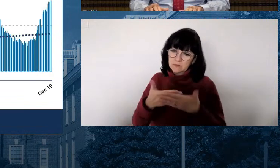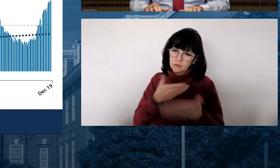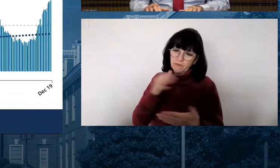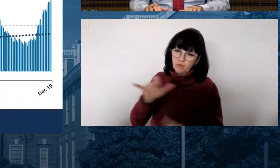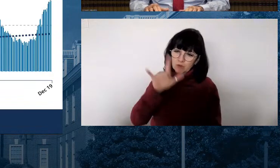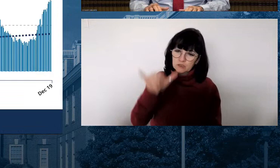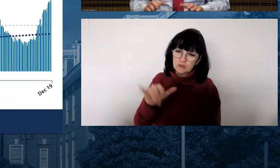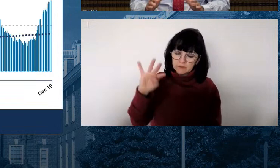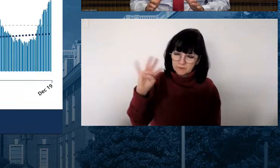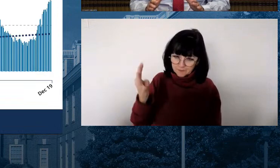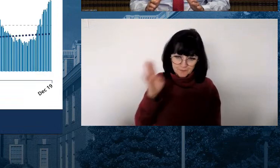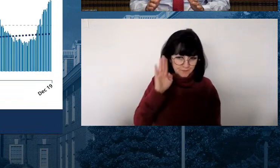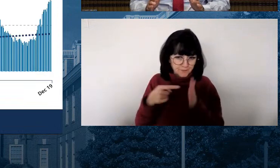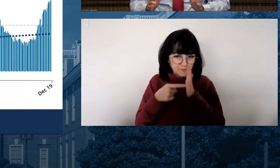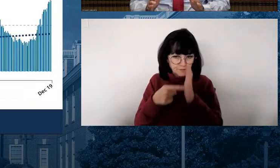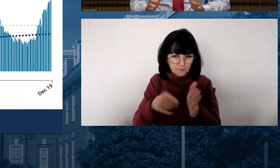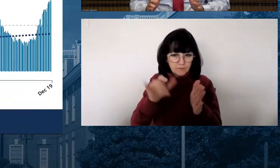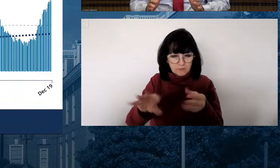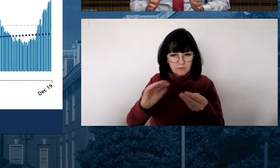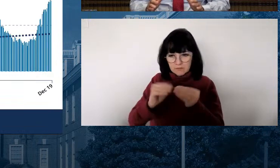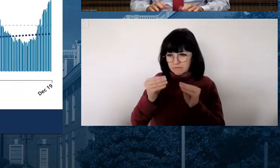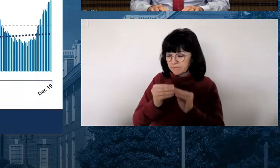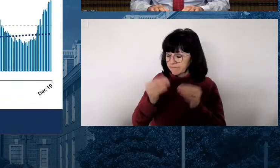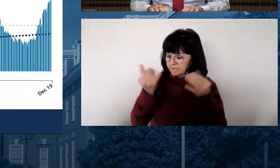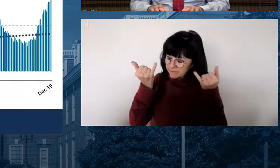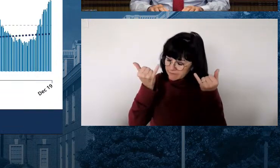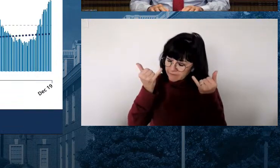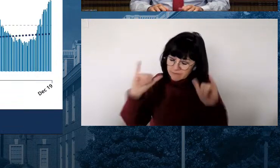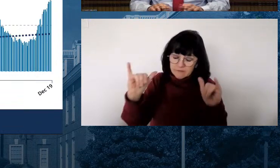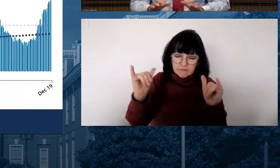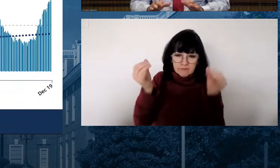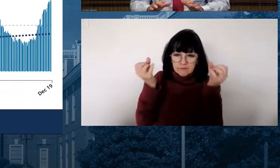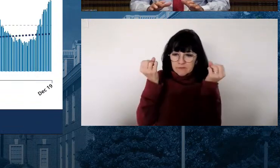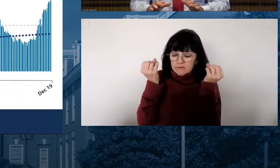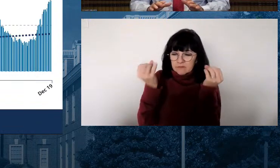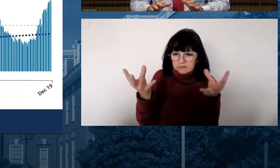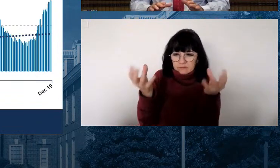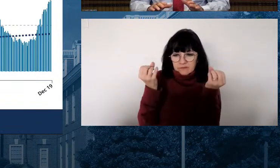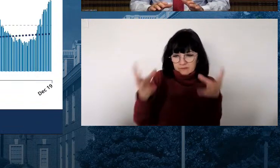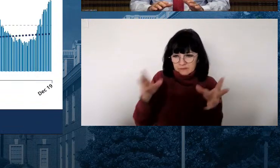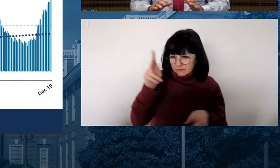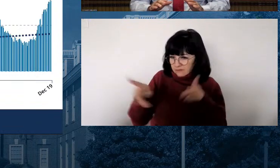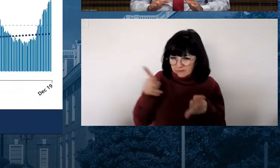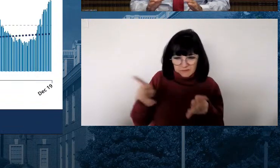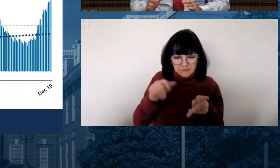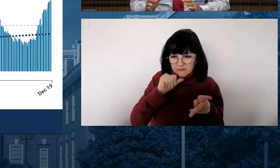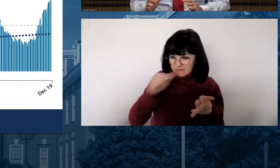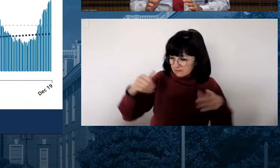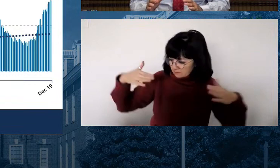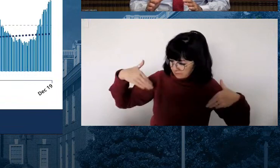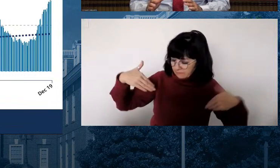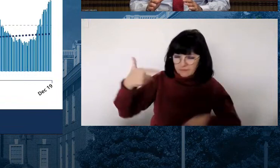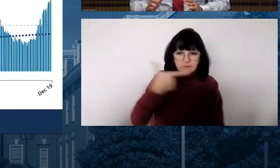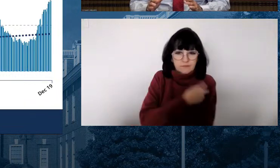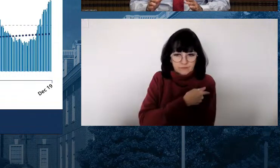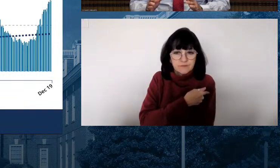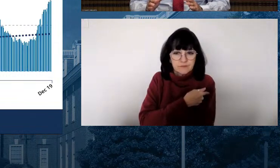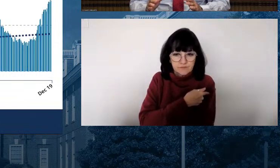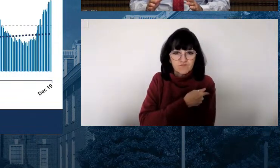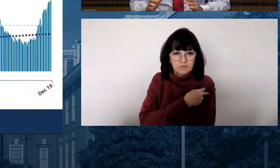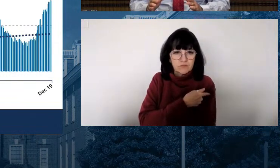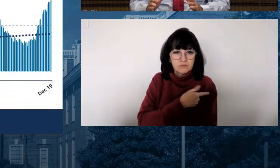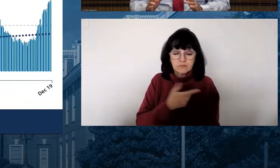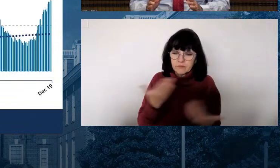are today. But we still have way too many people who are not vaccinated. And there's a lot of, maybe